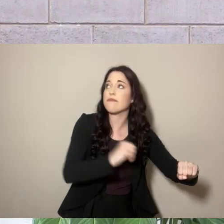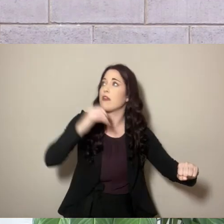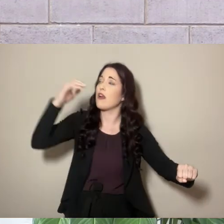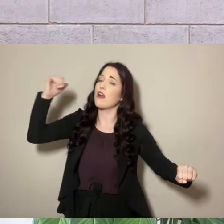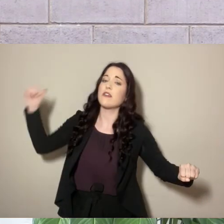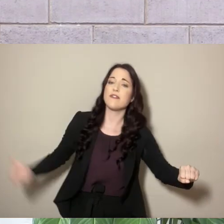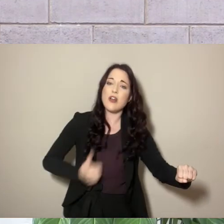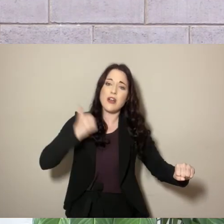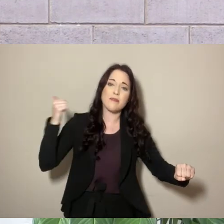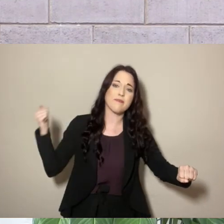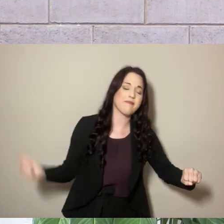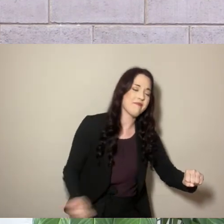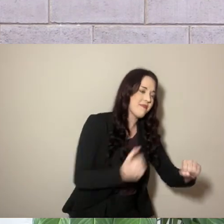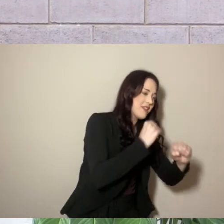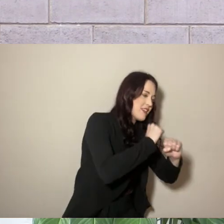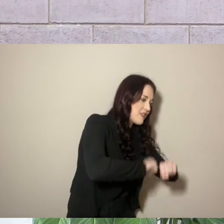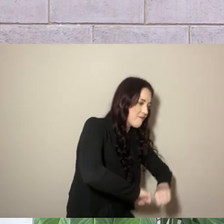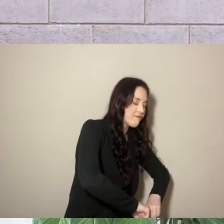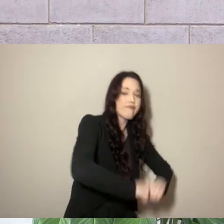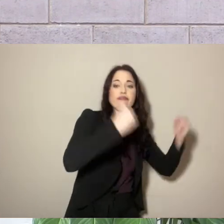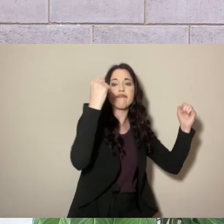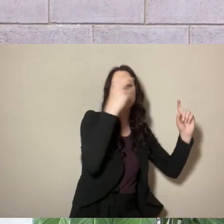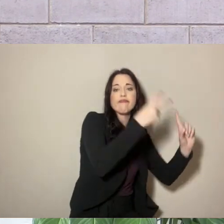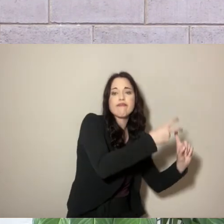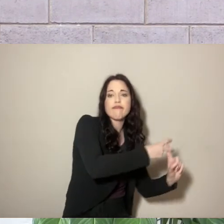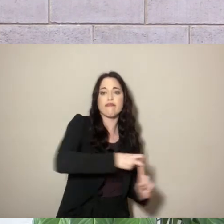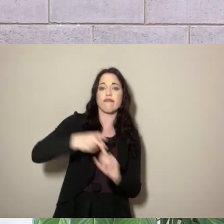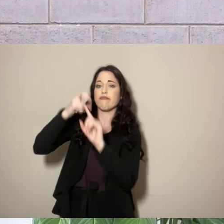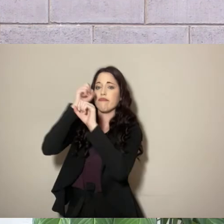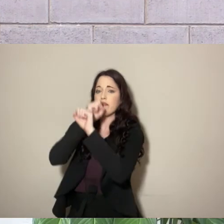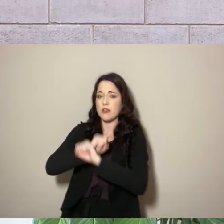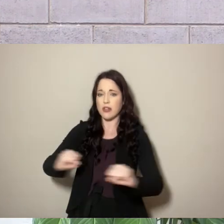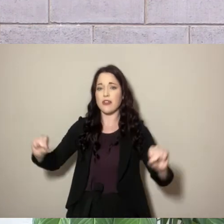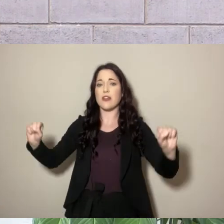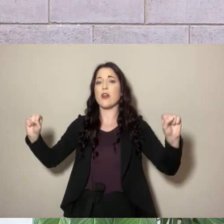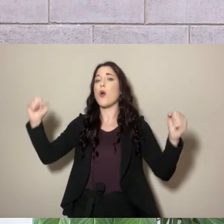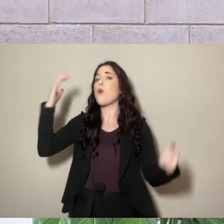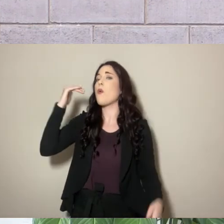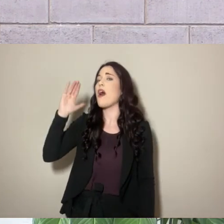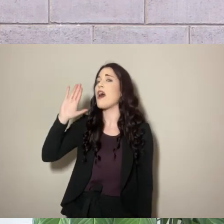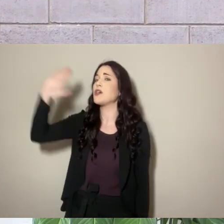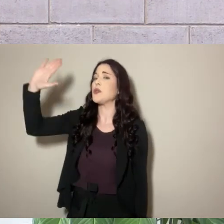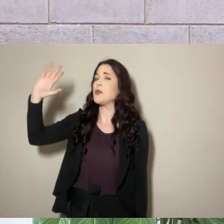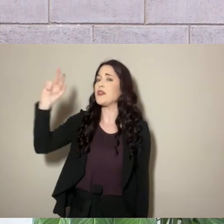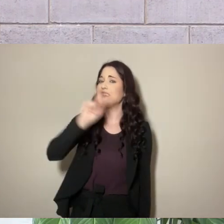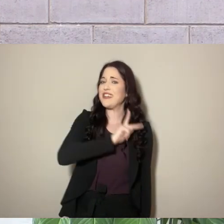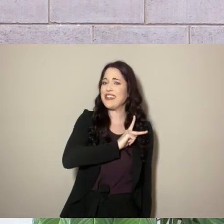us from evil. For